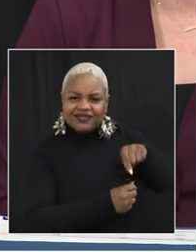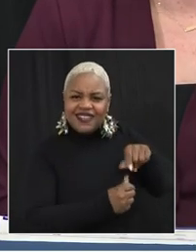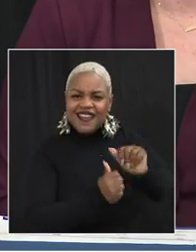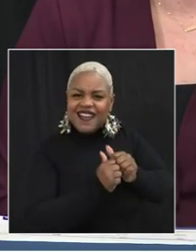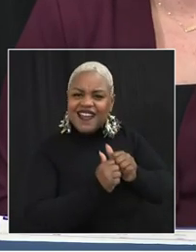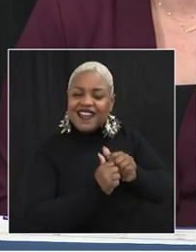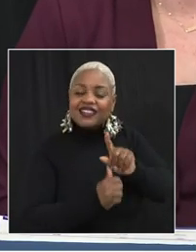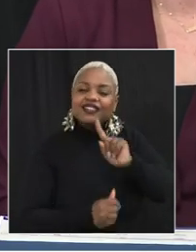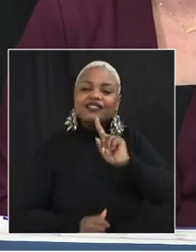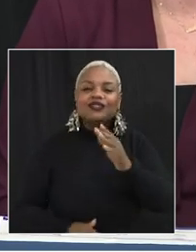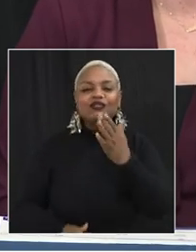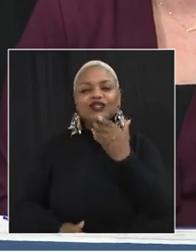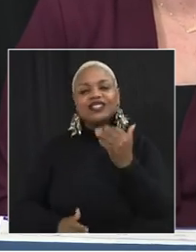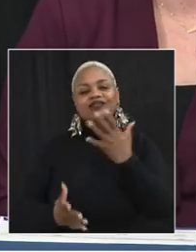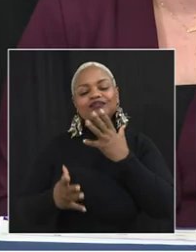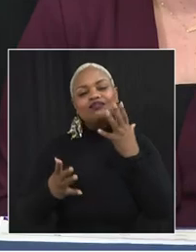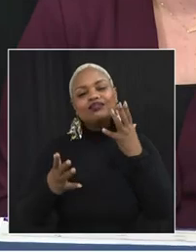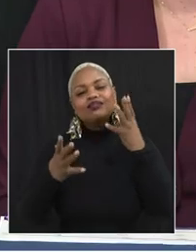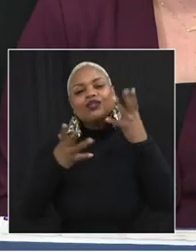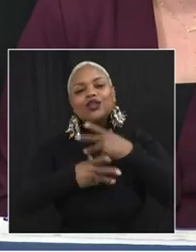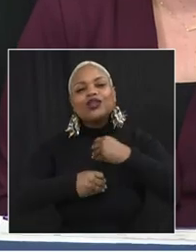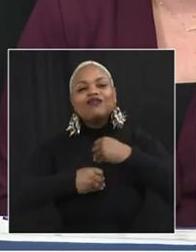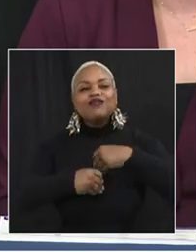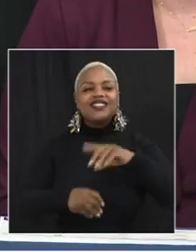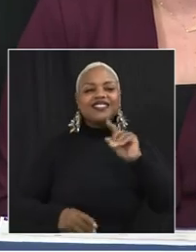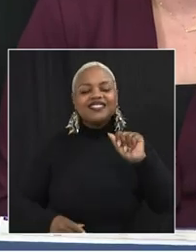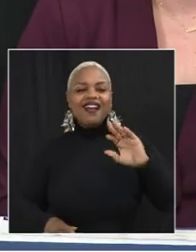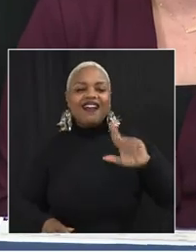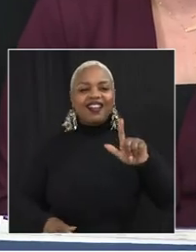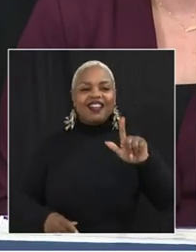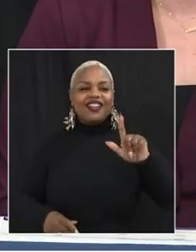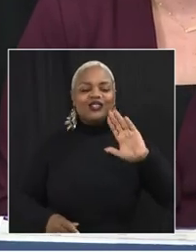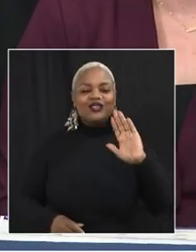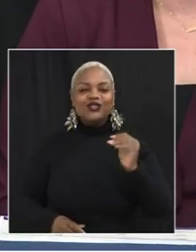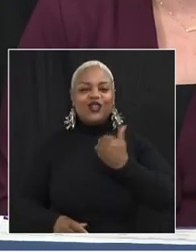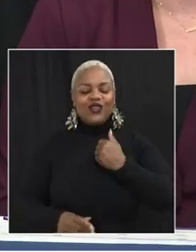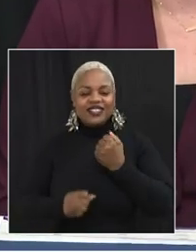beautiful, Dackle's soul-saving joy.